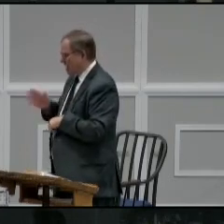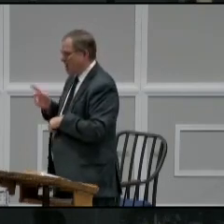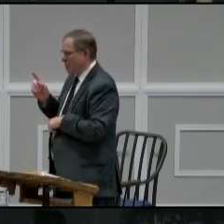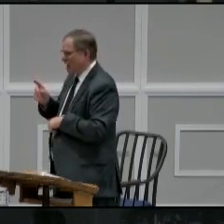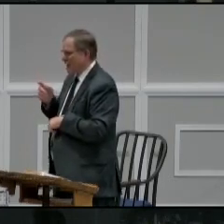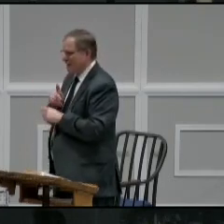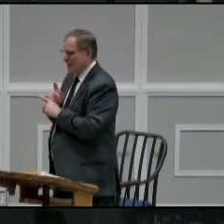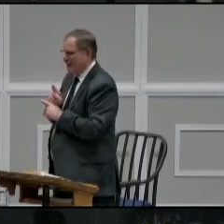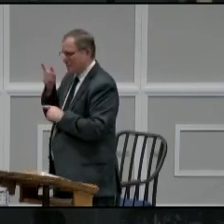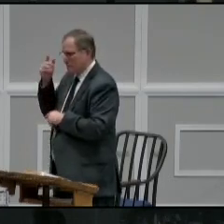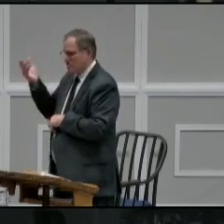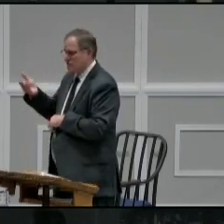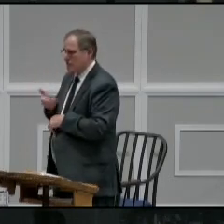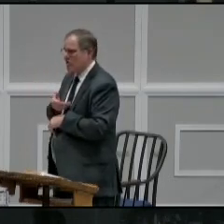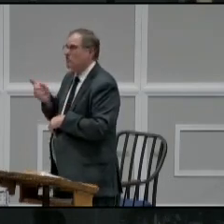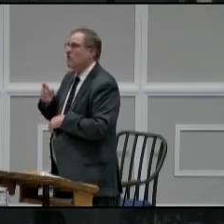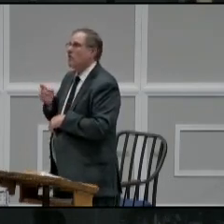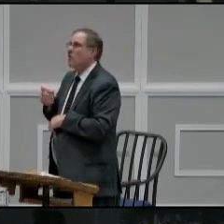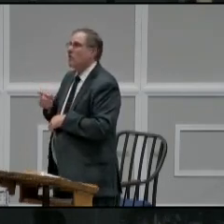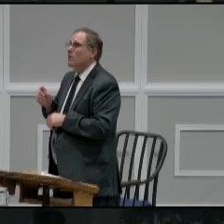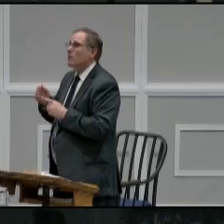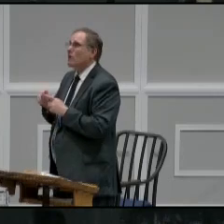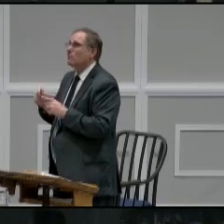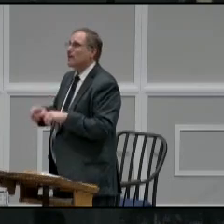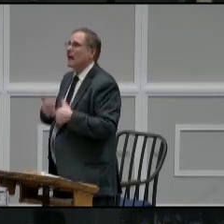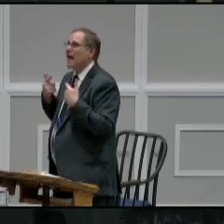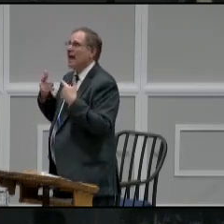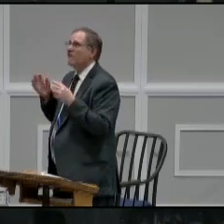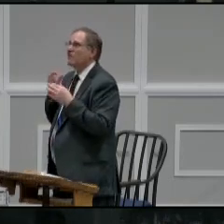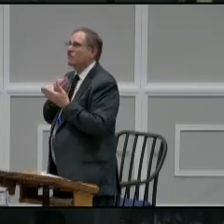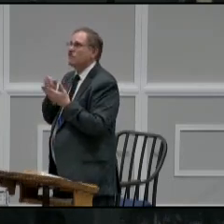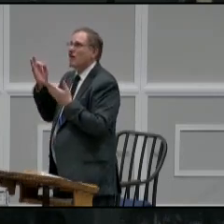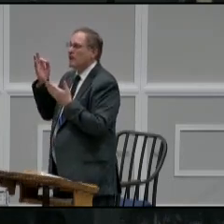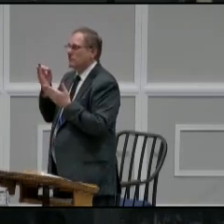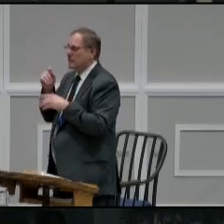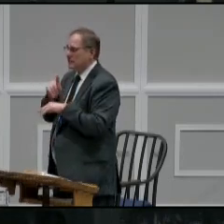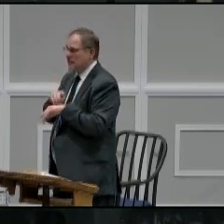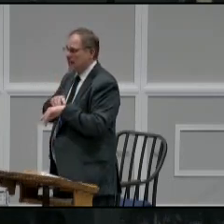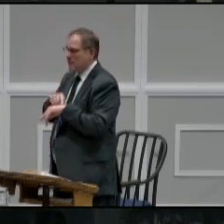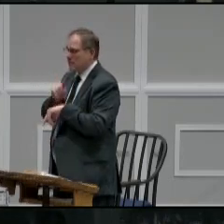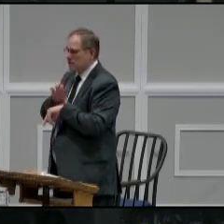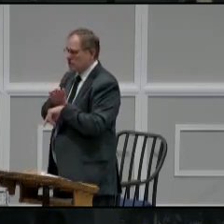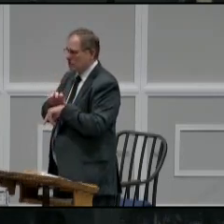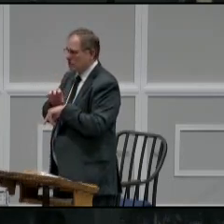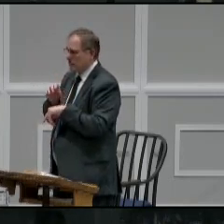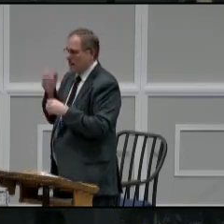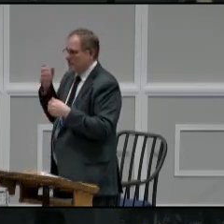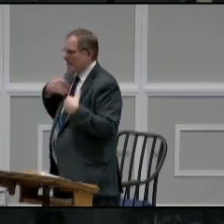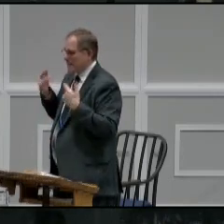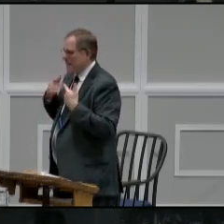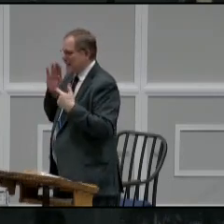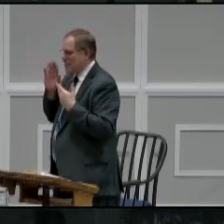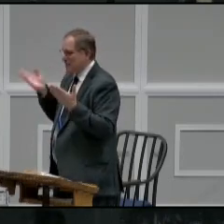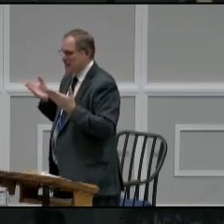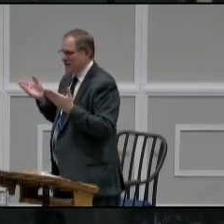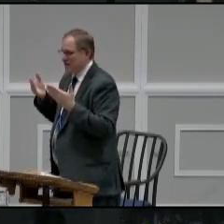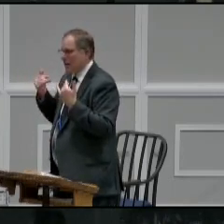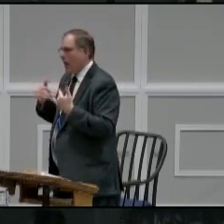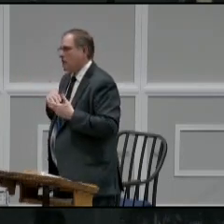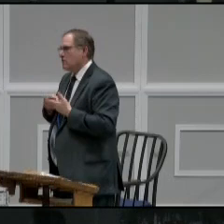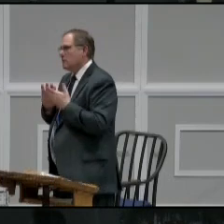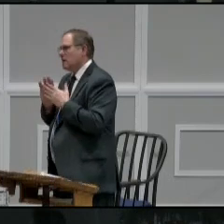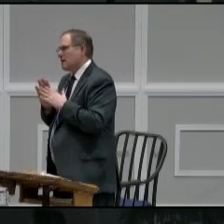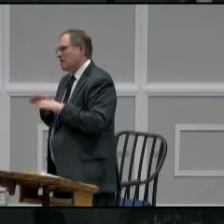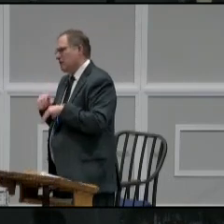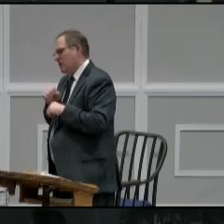souls. God, there was a time where your word was alive and fresh. God, there was a time that the church was, well, I just couldn't wait to get there. But now I've grown